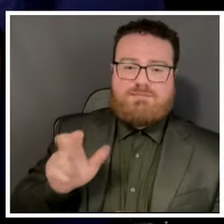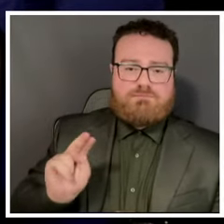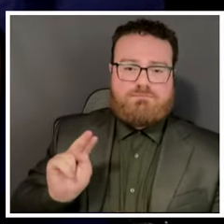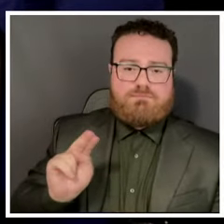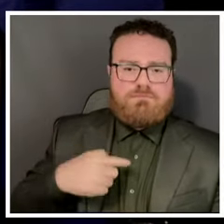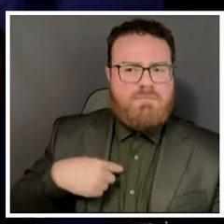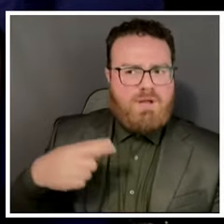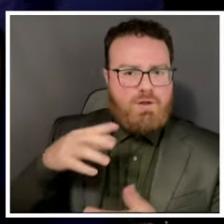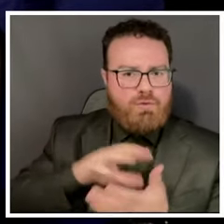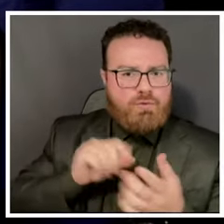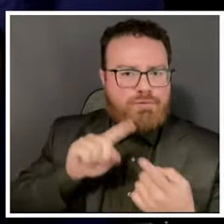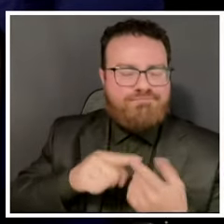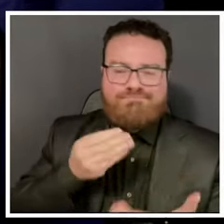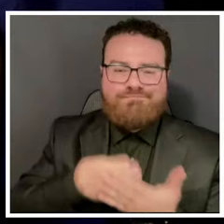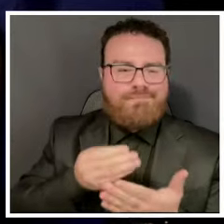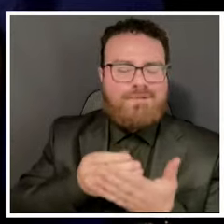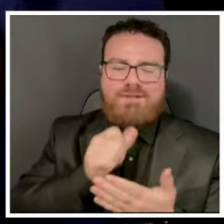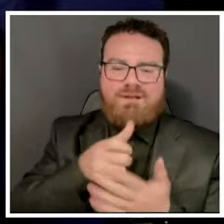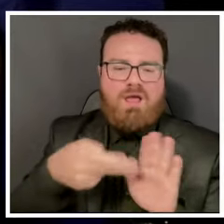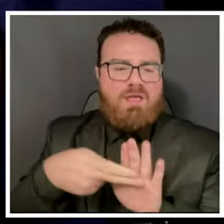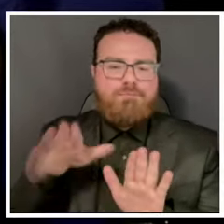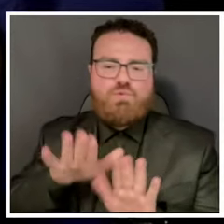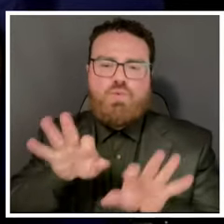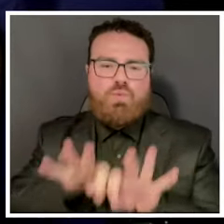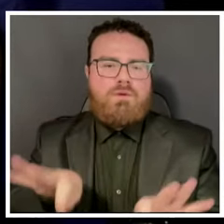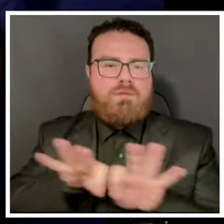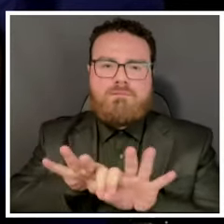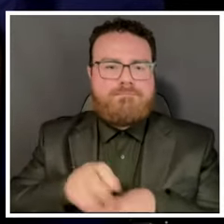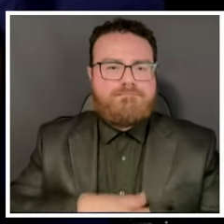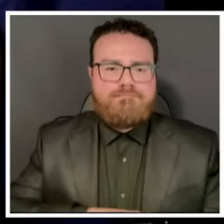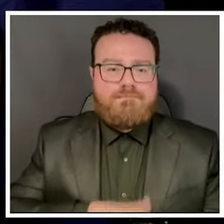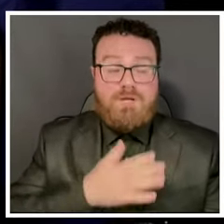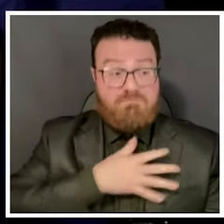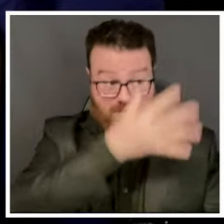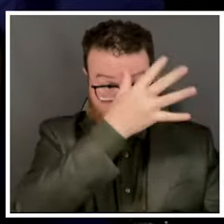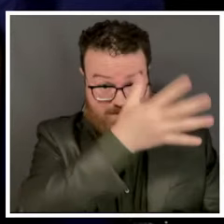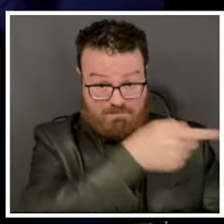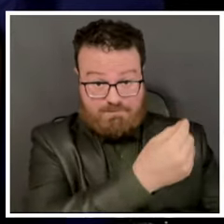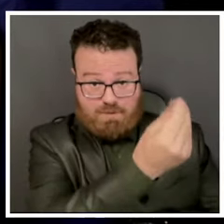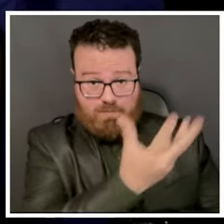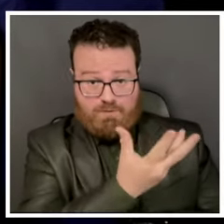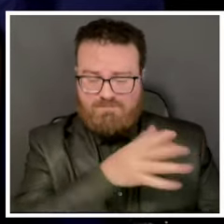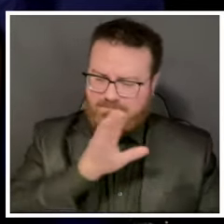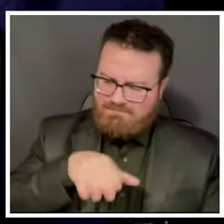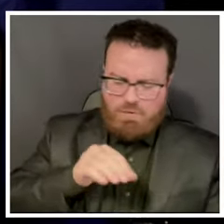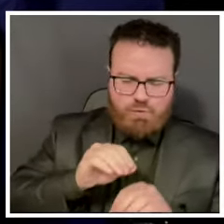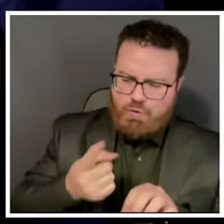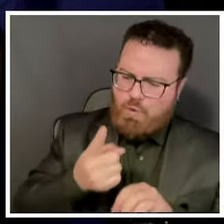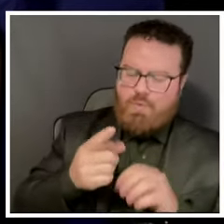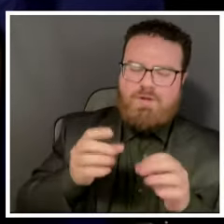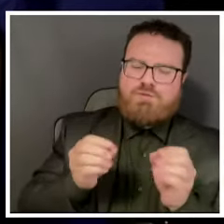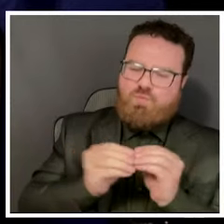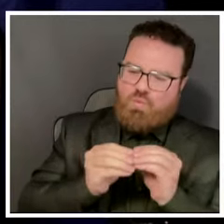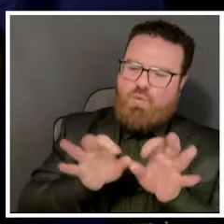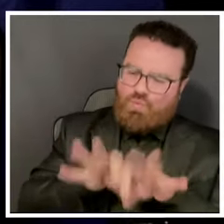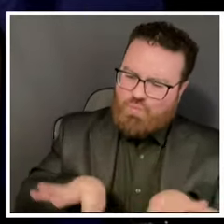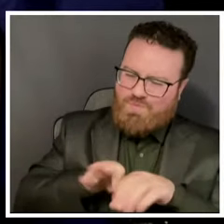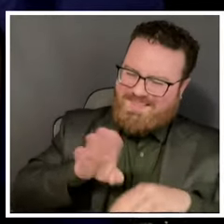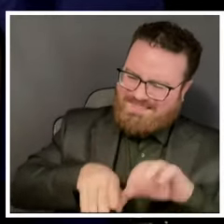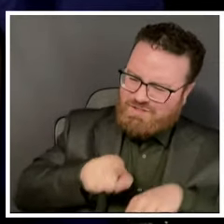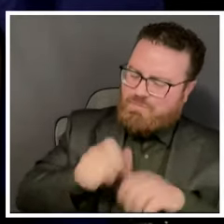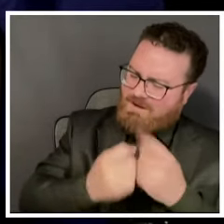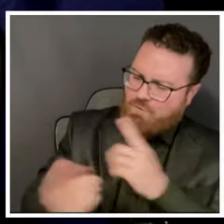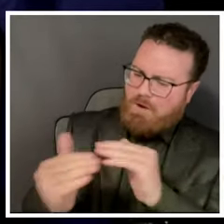My grandfather would tell me, Joey, nobody's more worthy than you, and everyone's your equal. And that was.